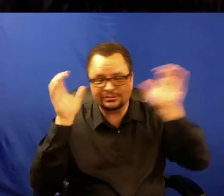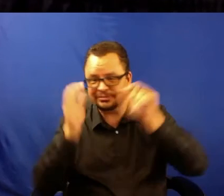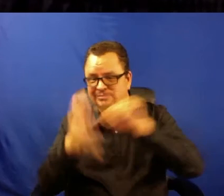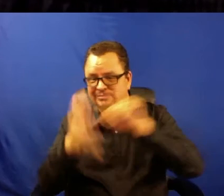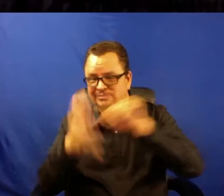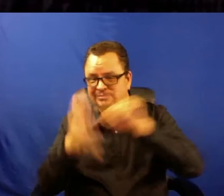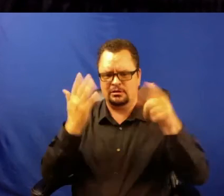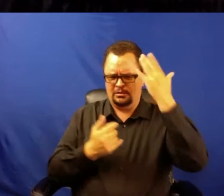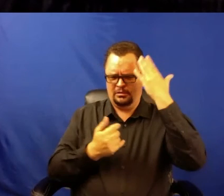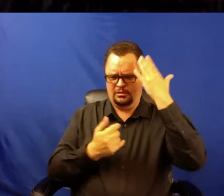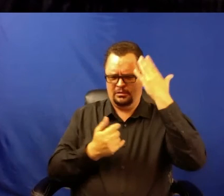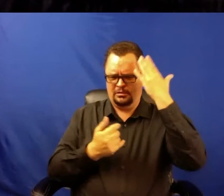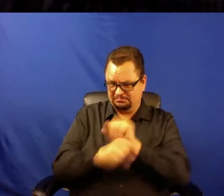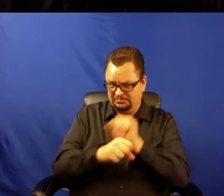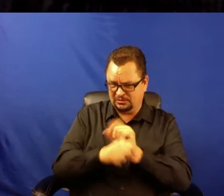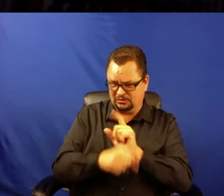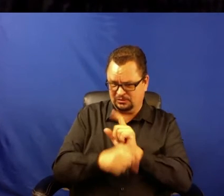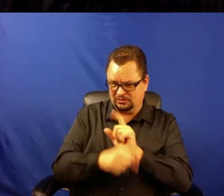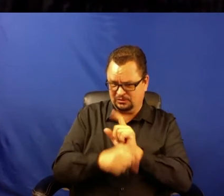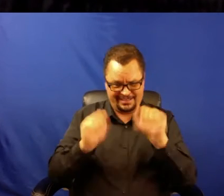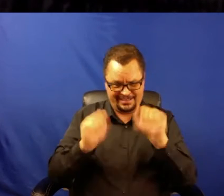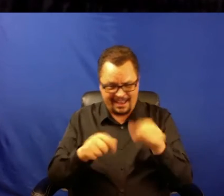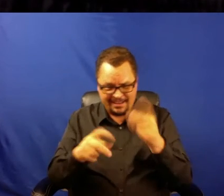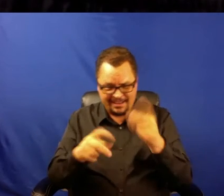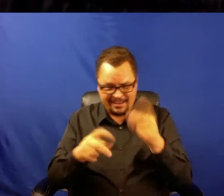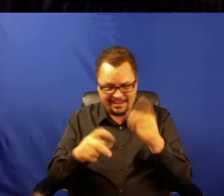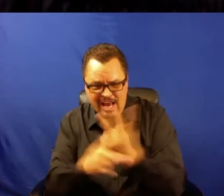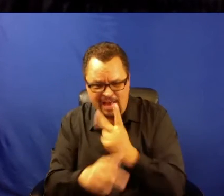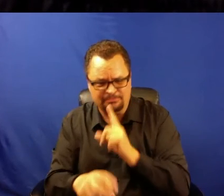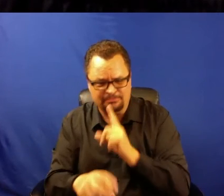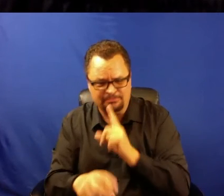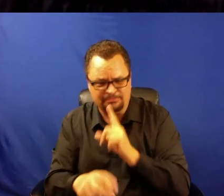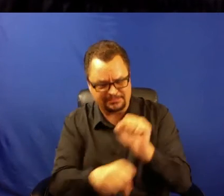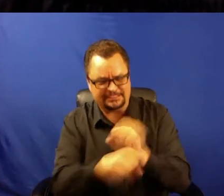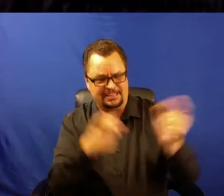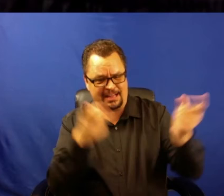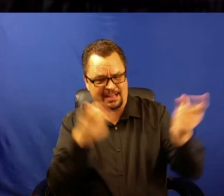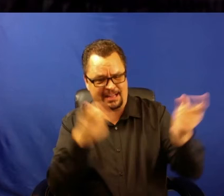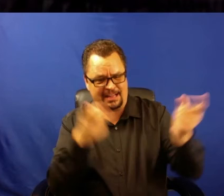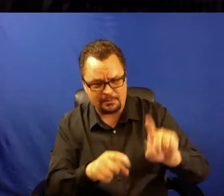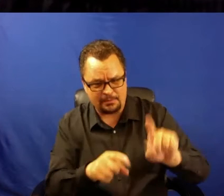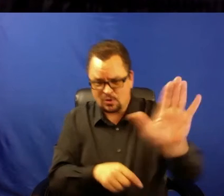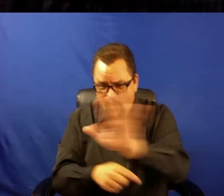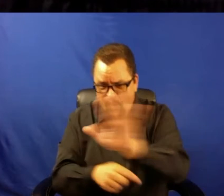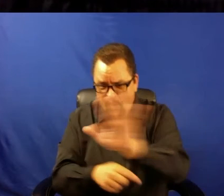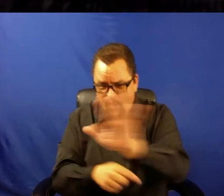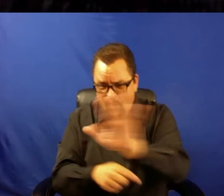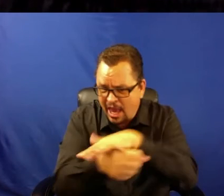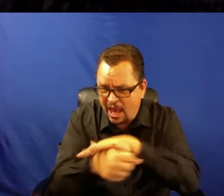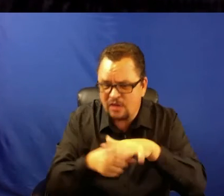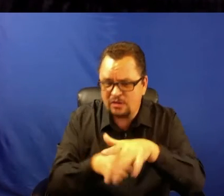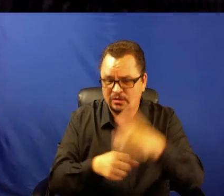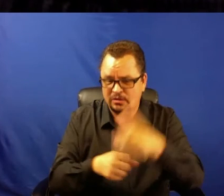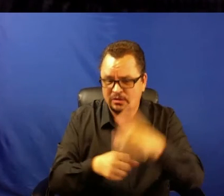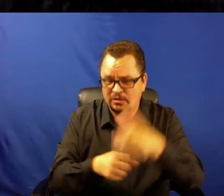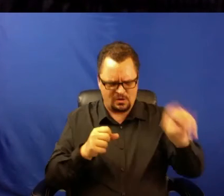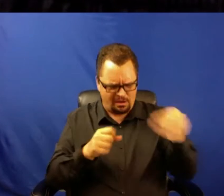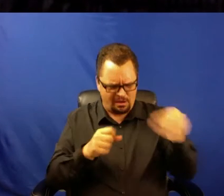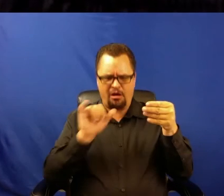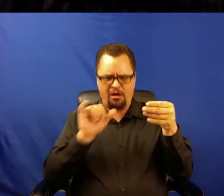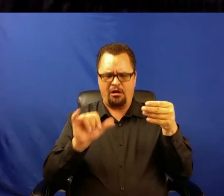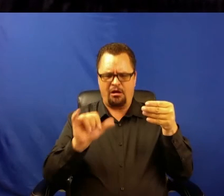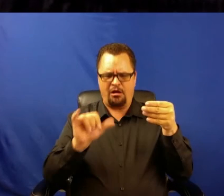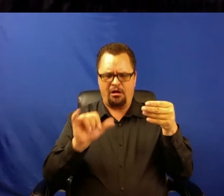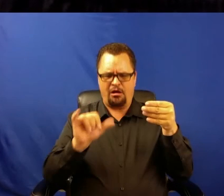your local area. And so that's why it's so important that we provide transparent, objective information for leaders, for